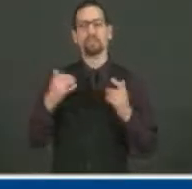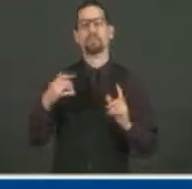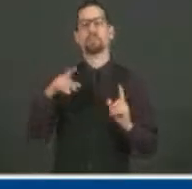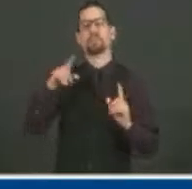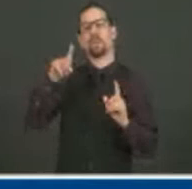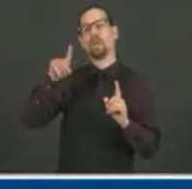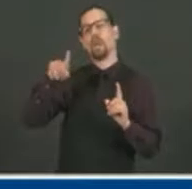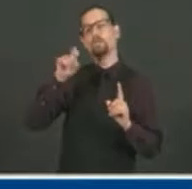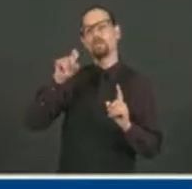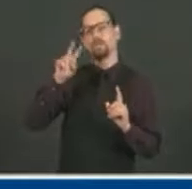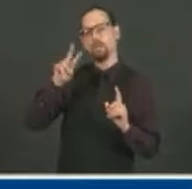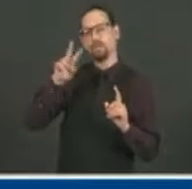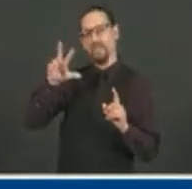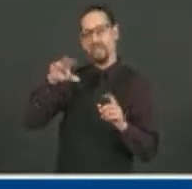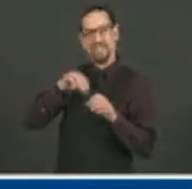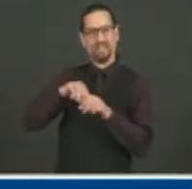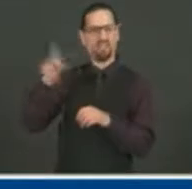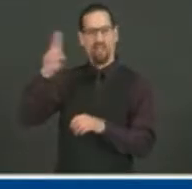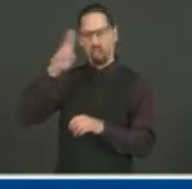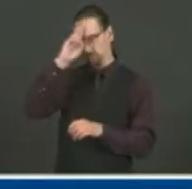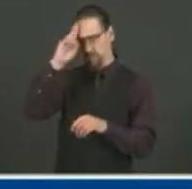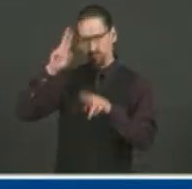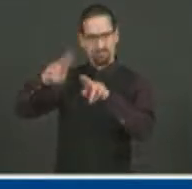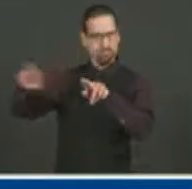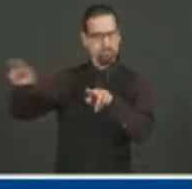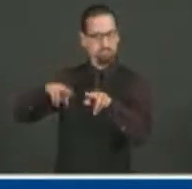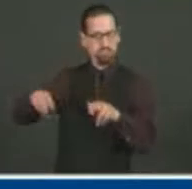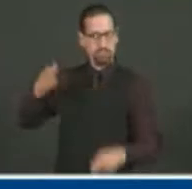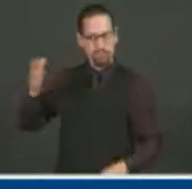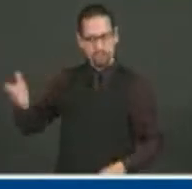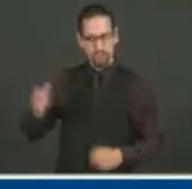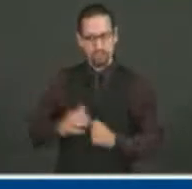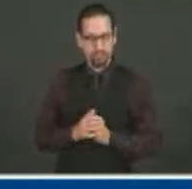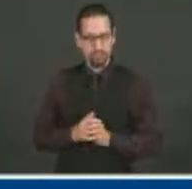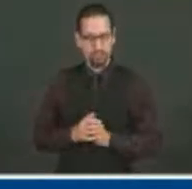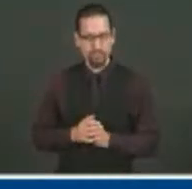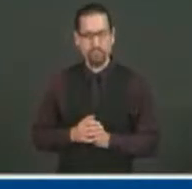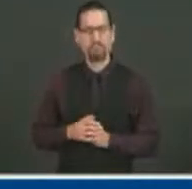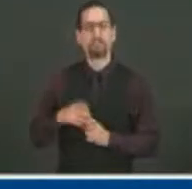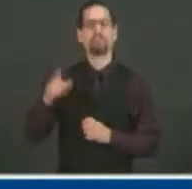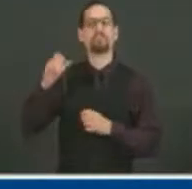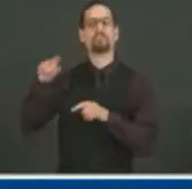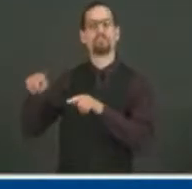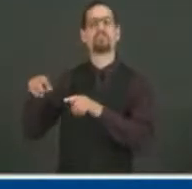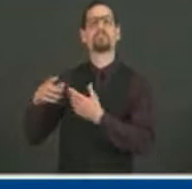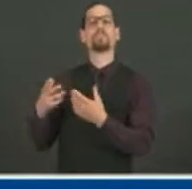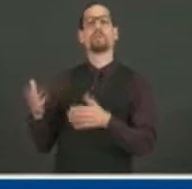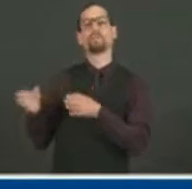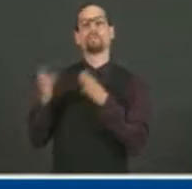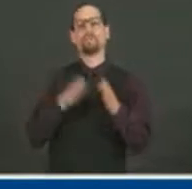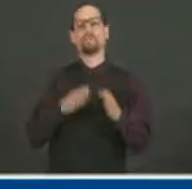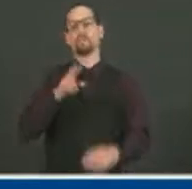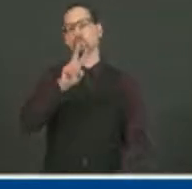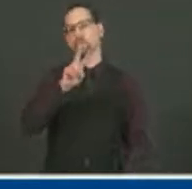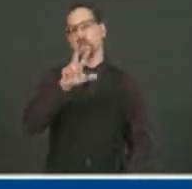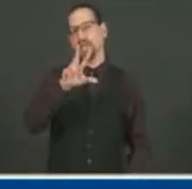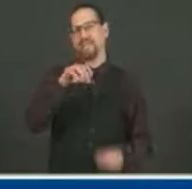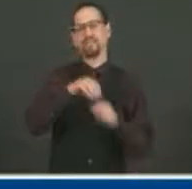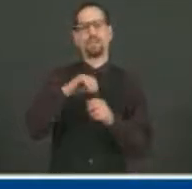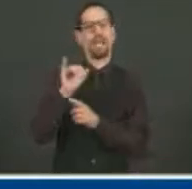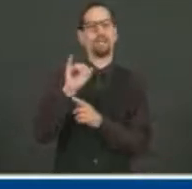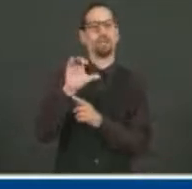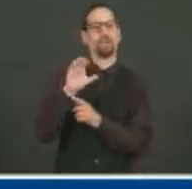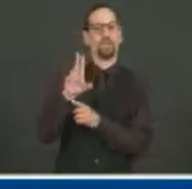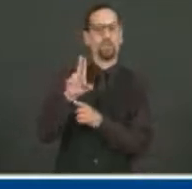hospital. Of these 123 people, 23 are in the intensive care unit